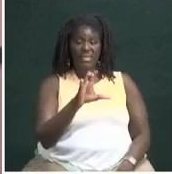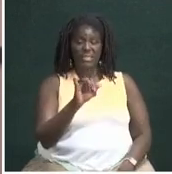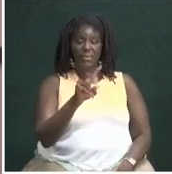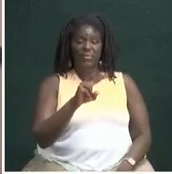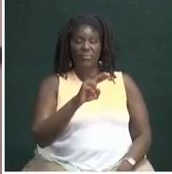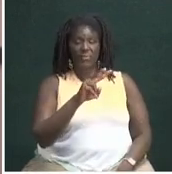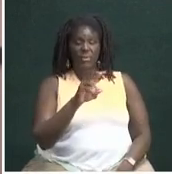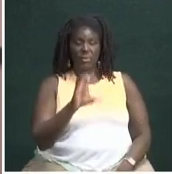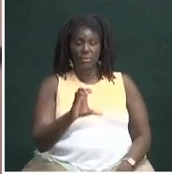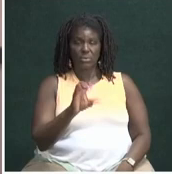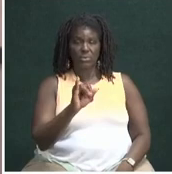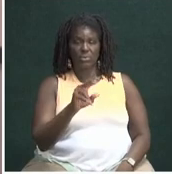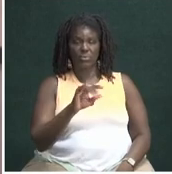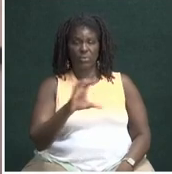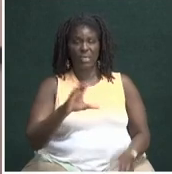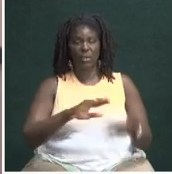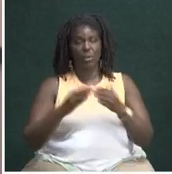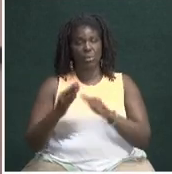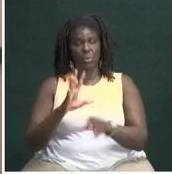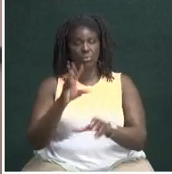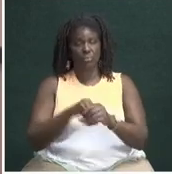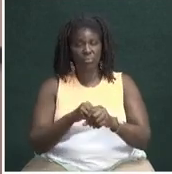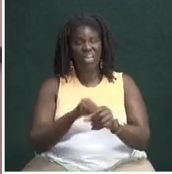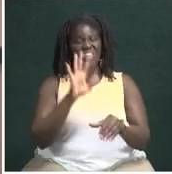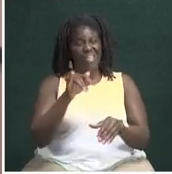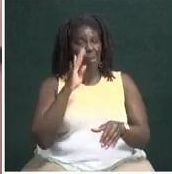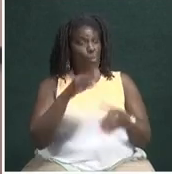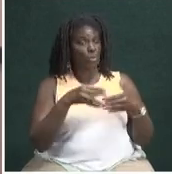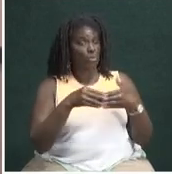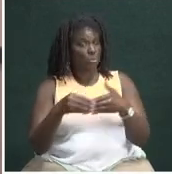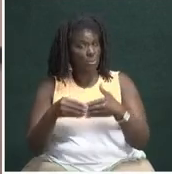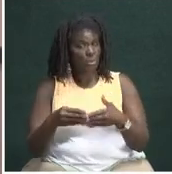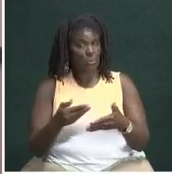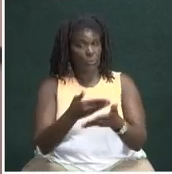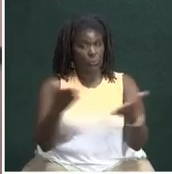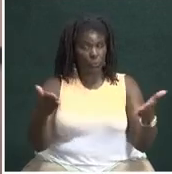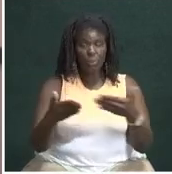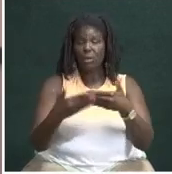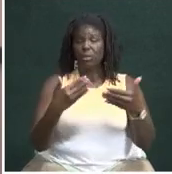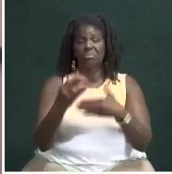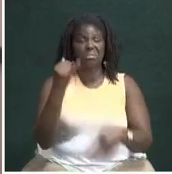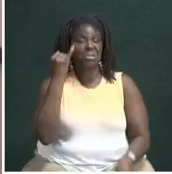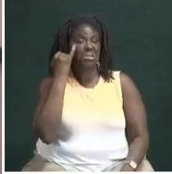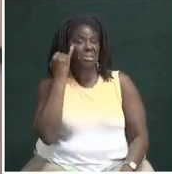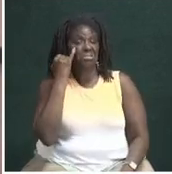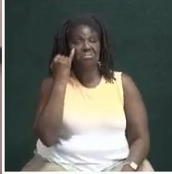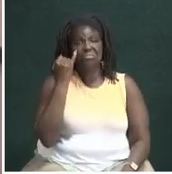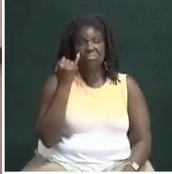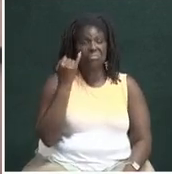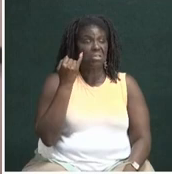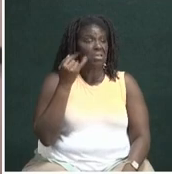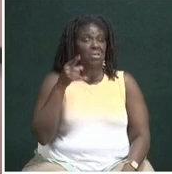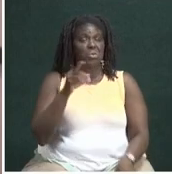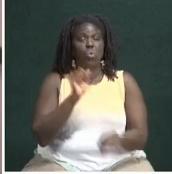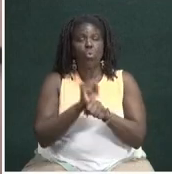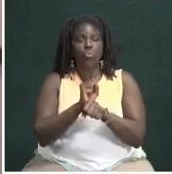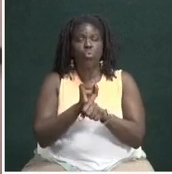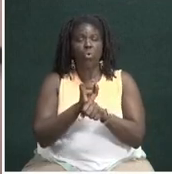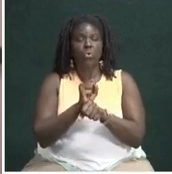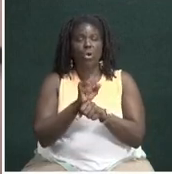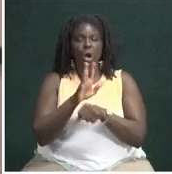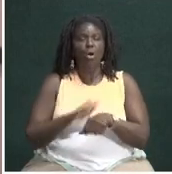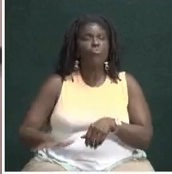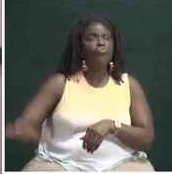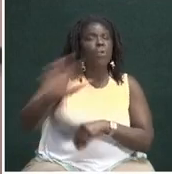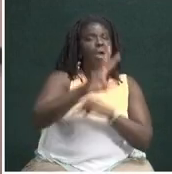engagement. They will guide you on your way. And whether your next steps are around the world or around